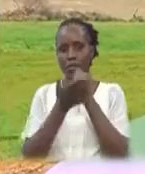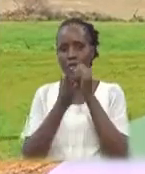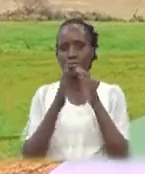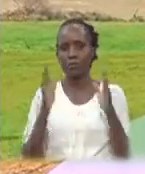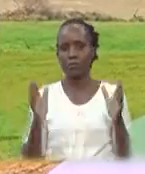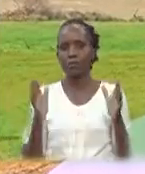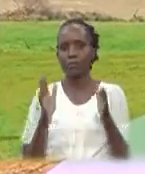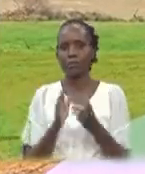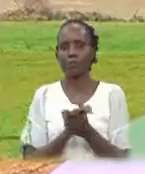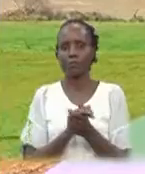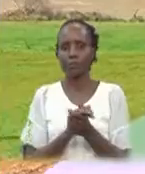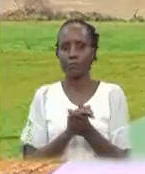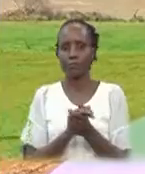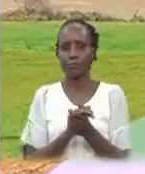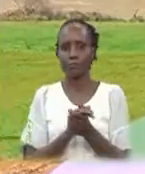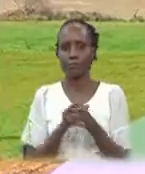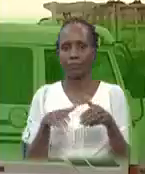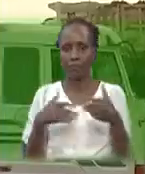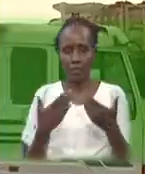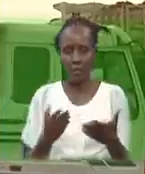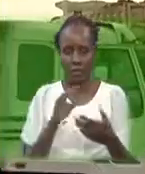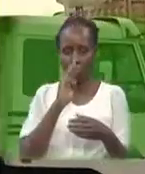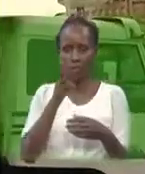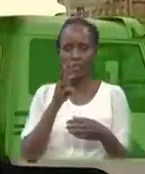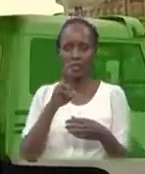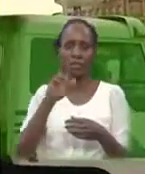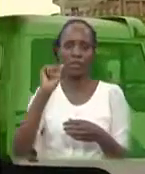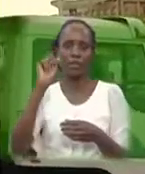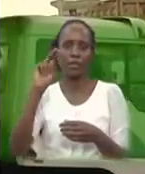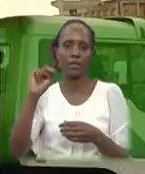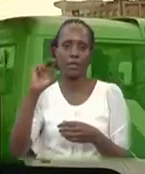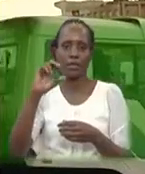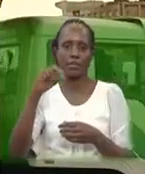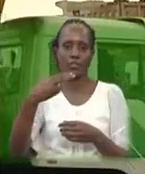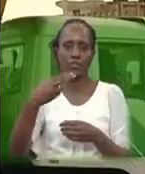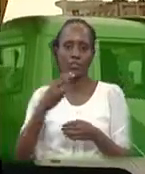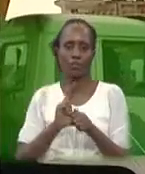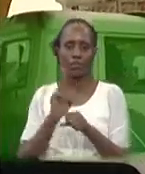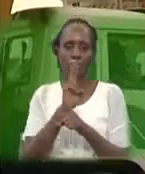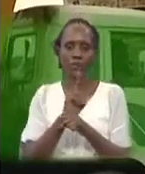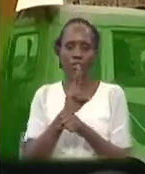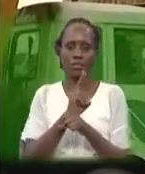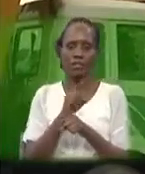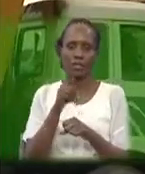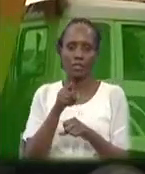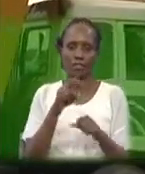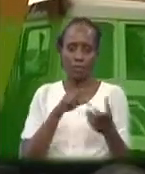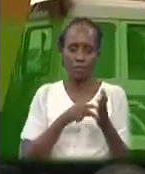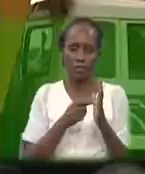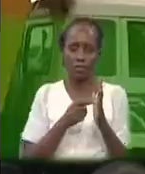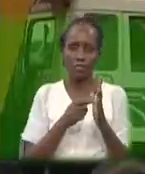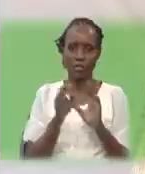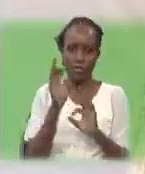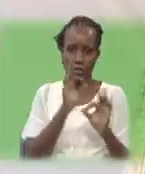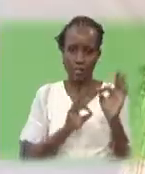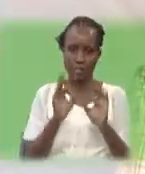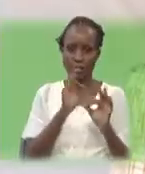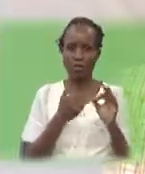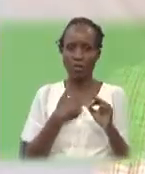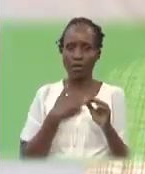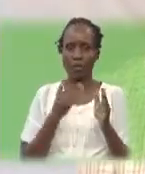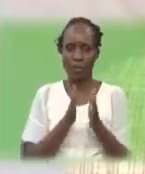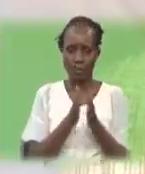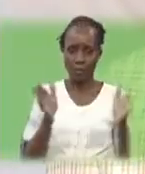itatusaidia sana. Itatusaidia kabisa. How will the ranch be used? The project is being designed to adopt